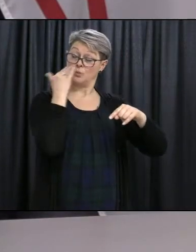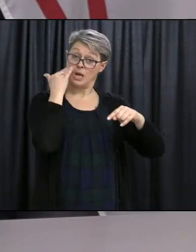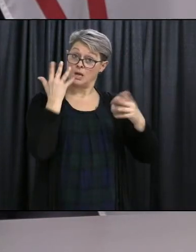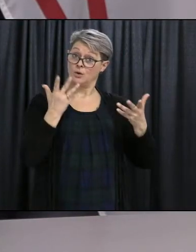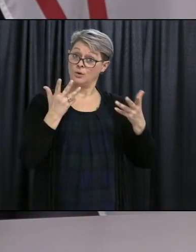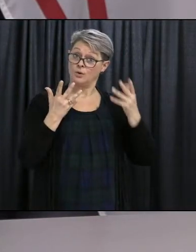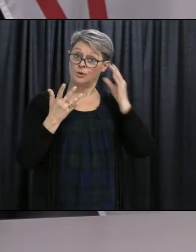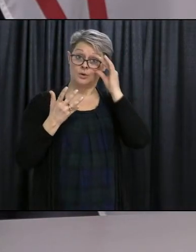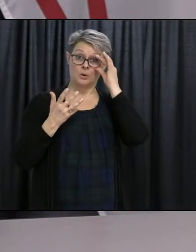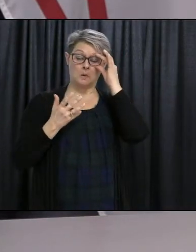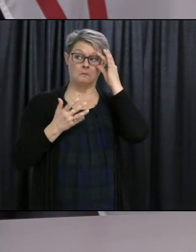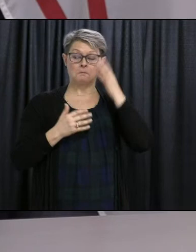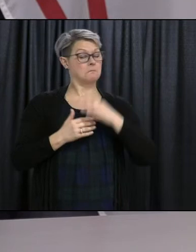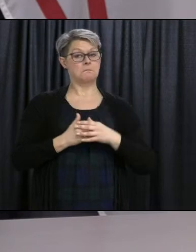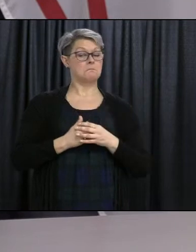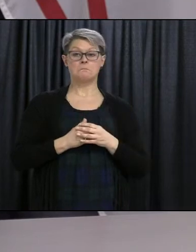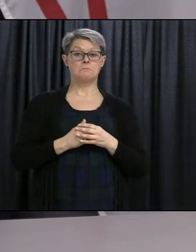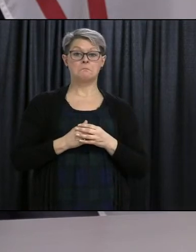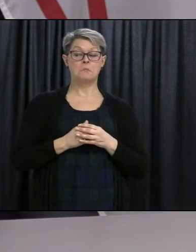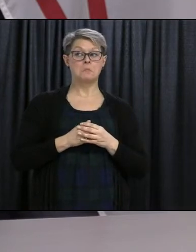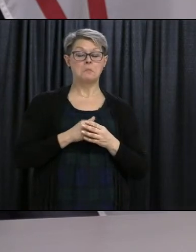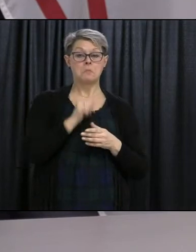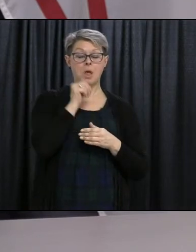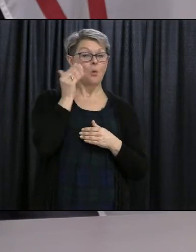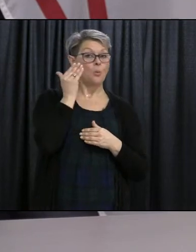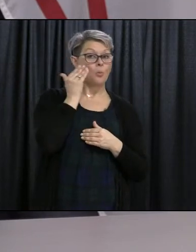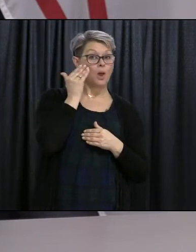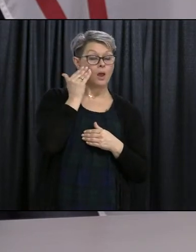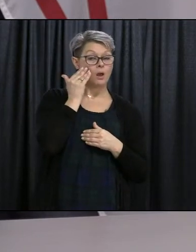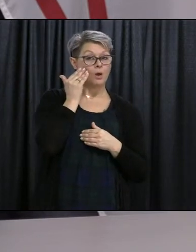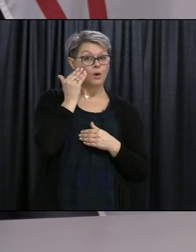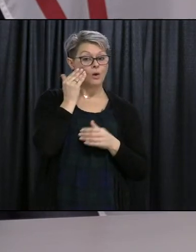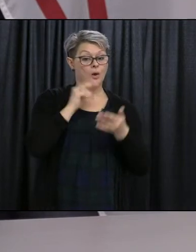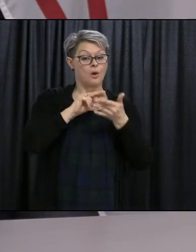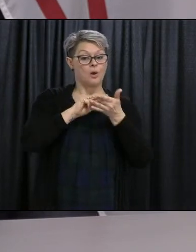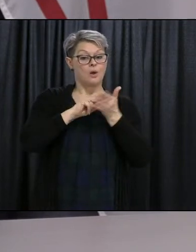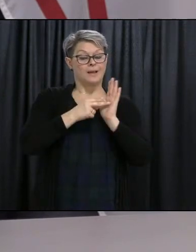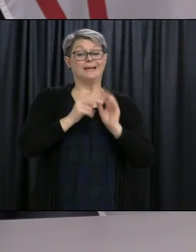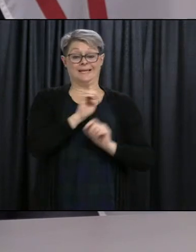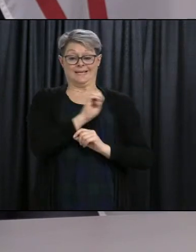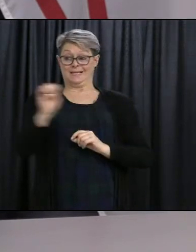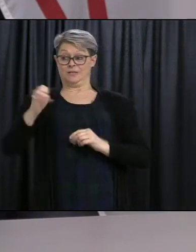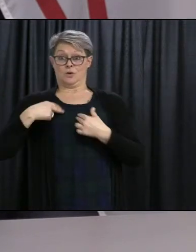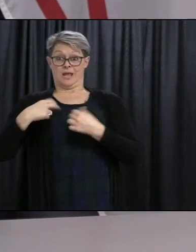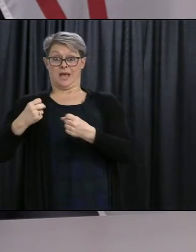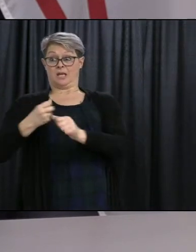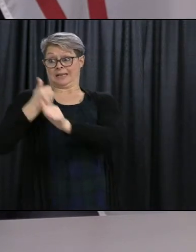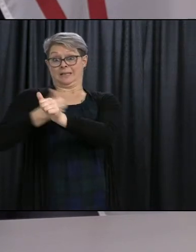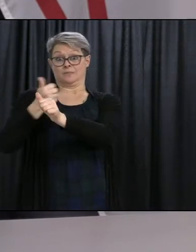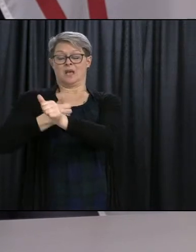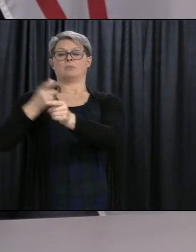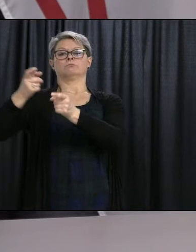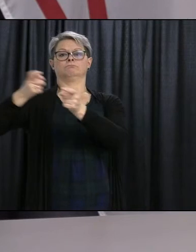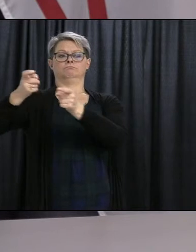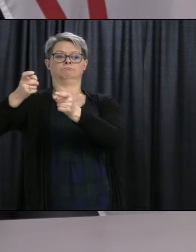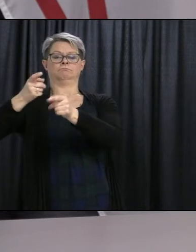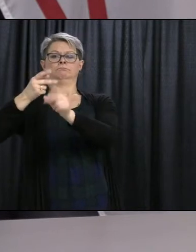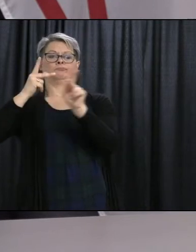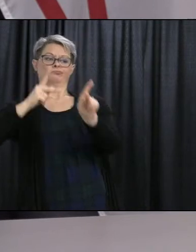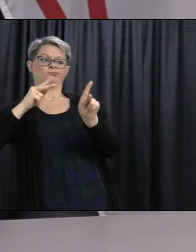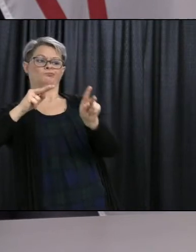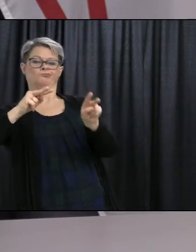I am not aware. That doesn't mean that, Eastern Health is really the ones who are managing this, and they